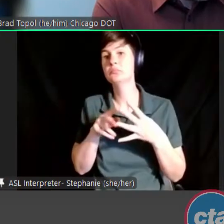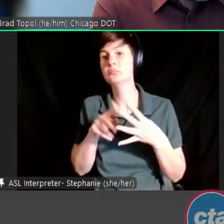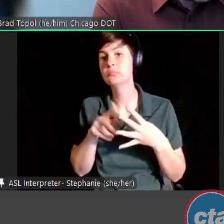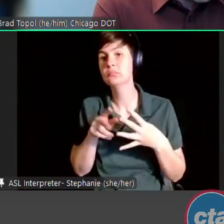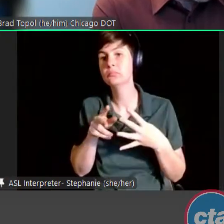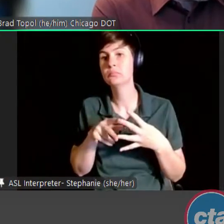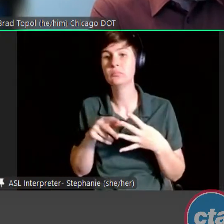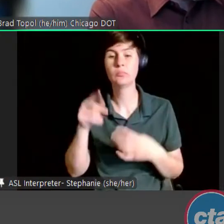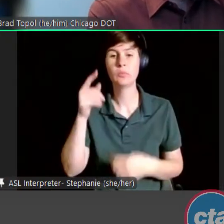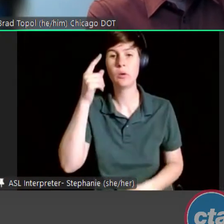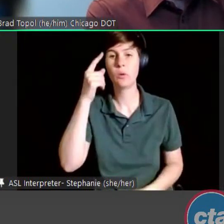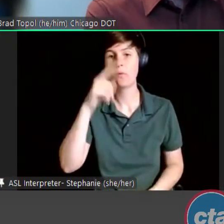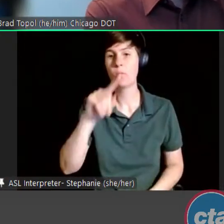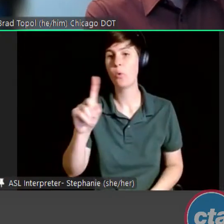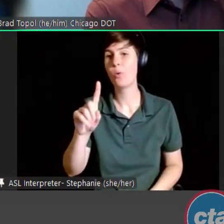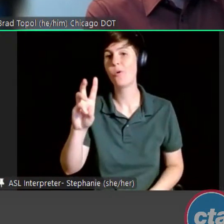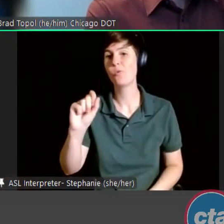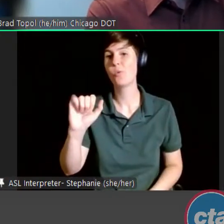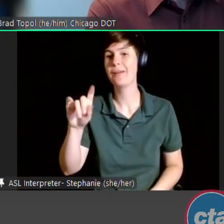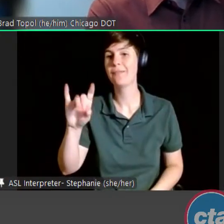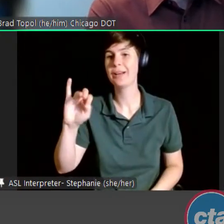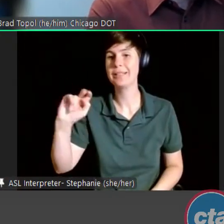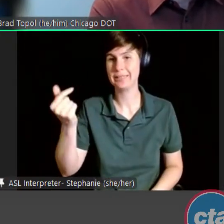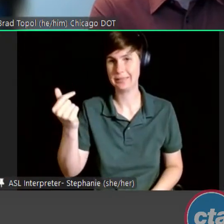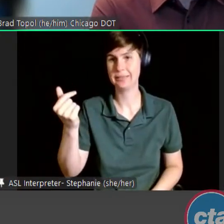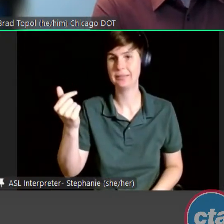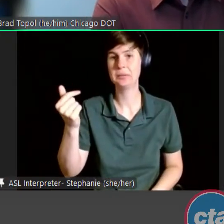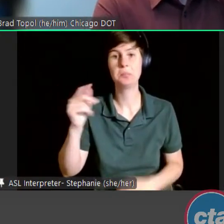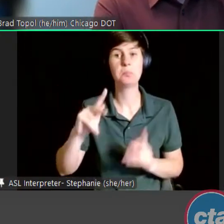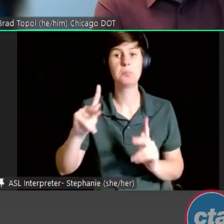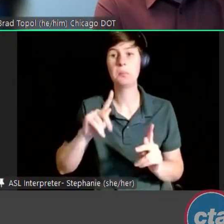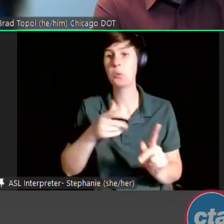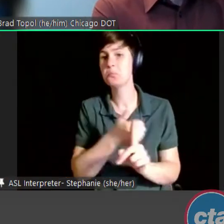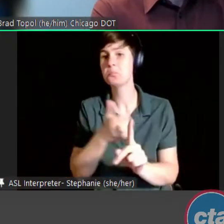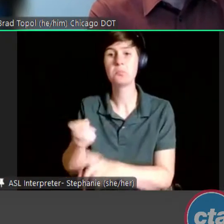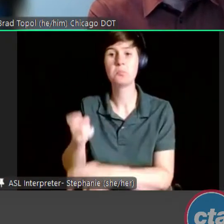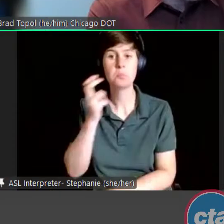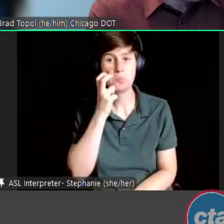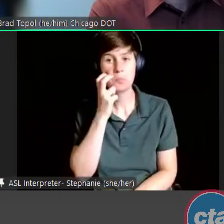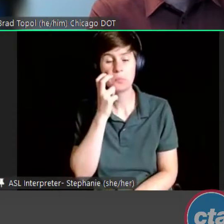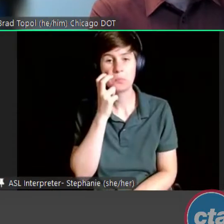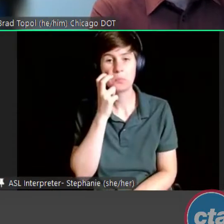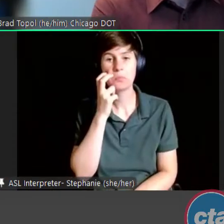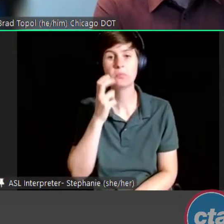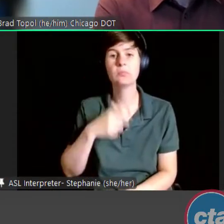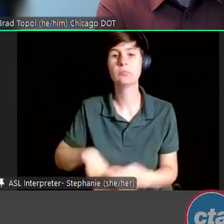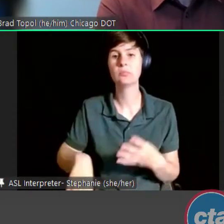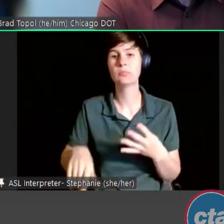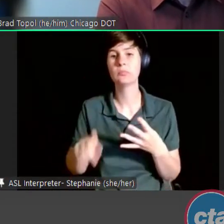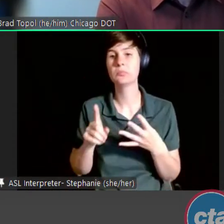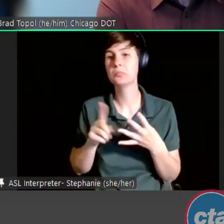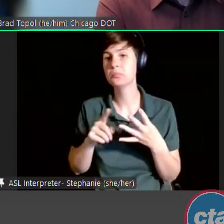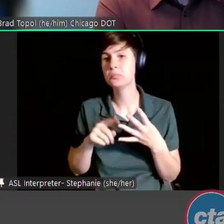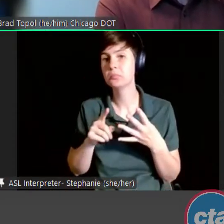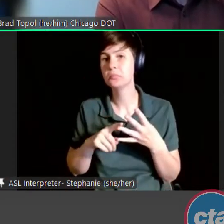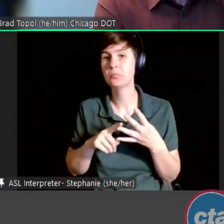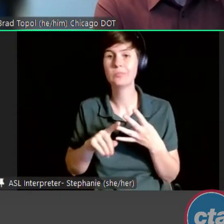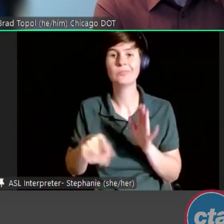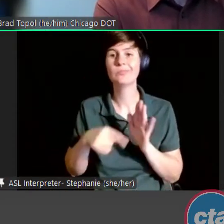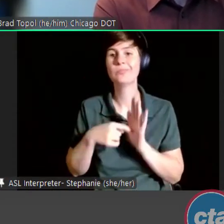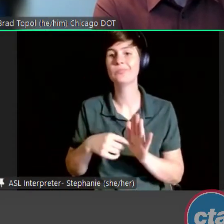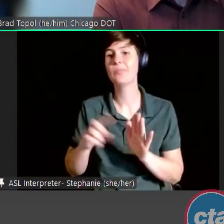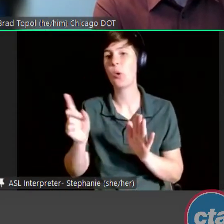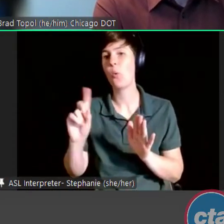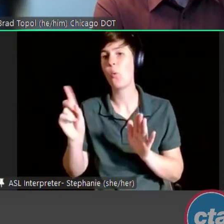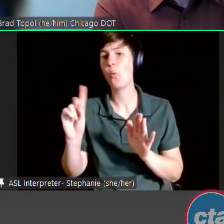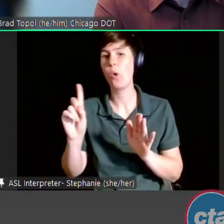indicate positive wayfinding for people who are blind. Truncated domes are used to indicate conflict, and trapezoid is kind of getting